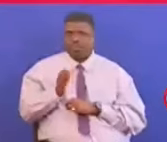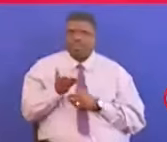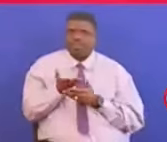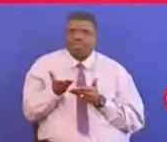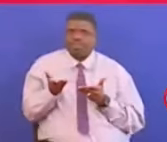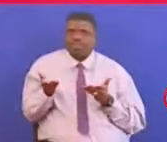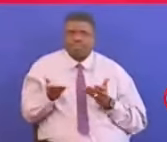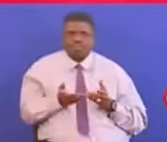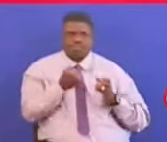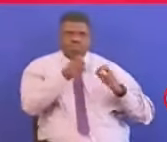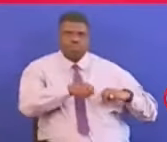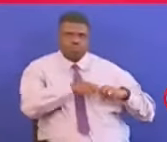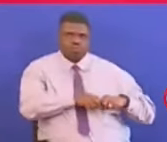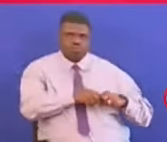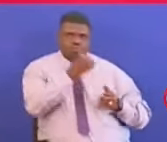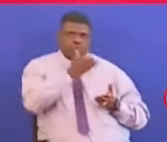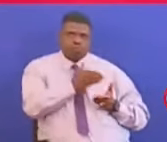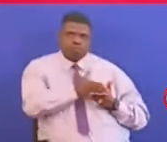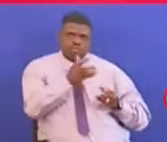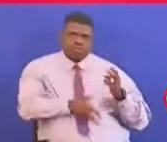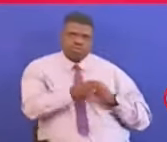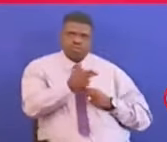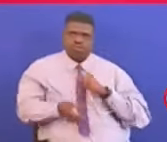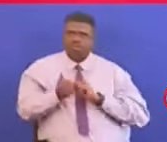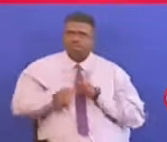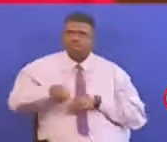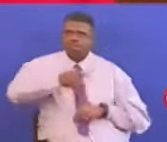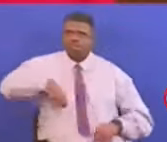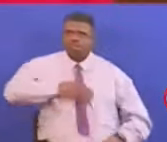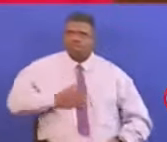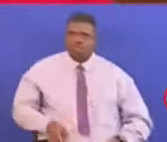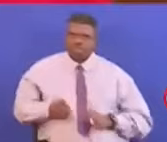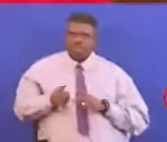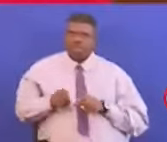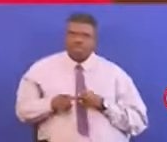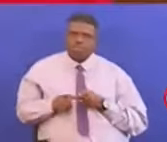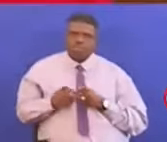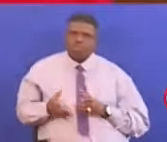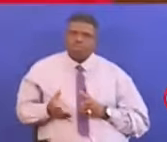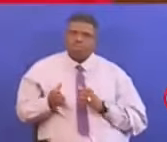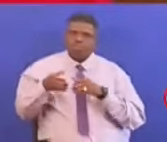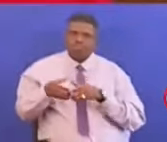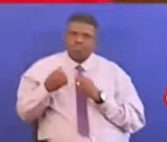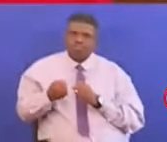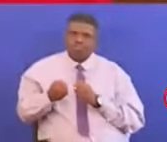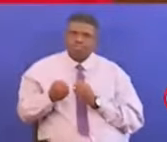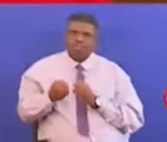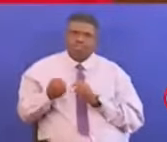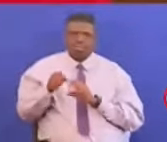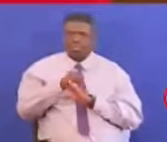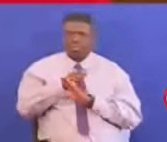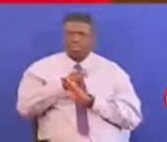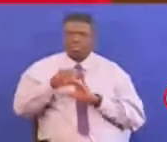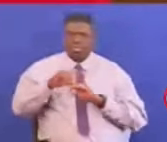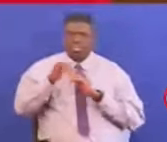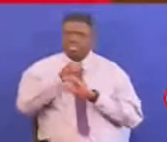there are conflicts, to make sure that we solve our problems and we have a common north as far as the East African